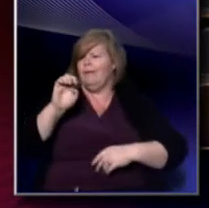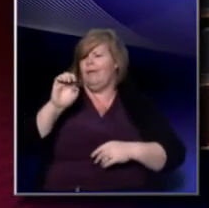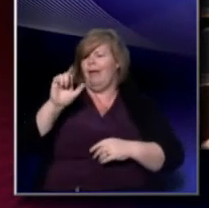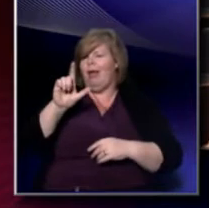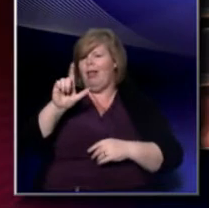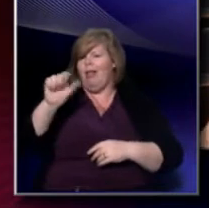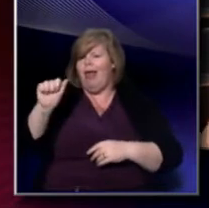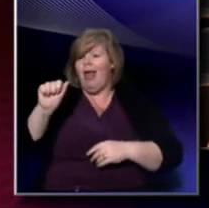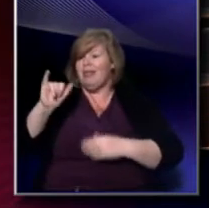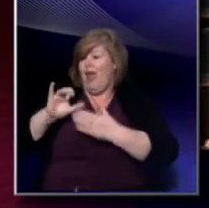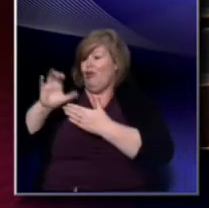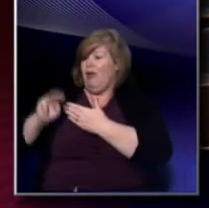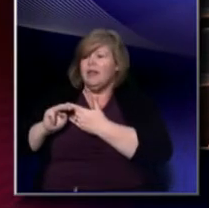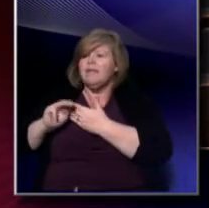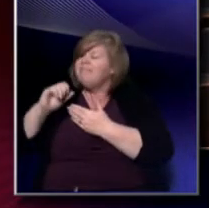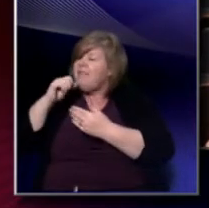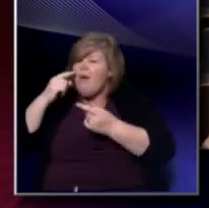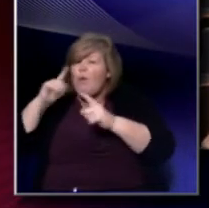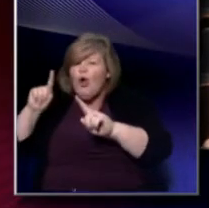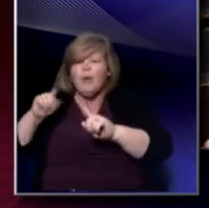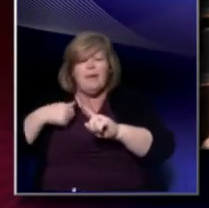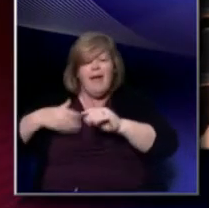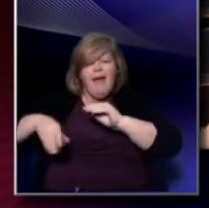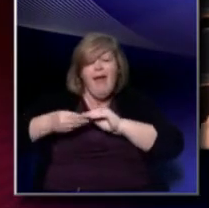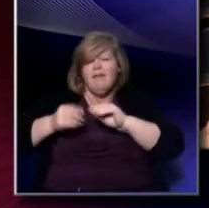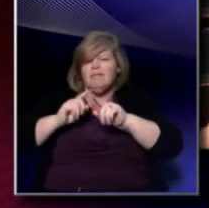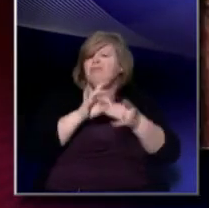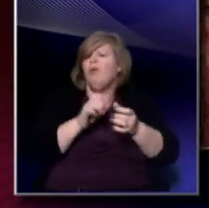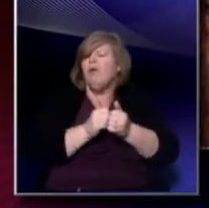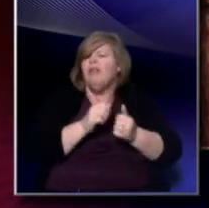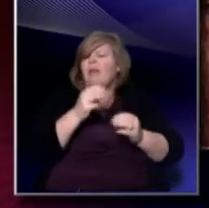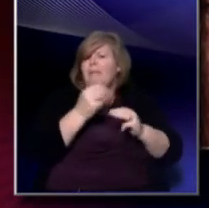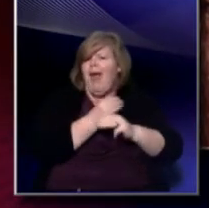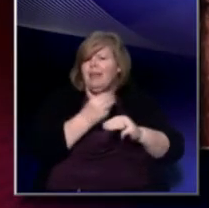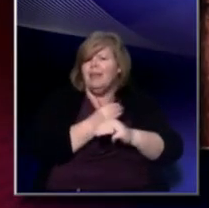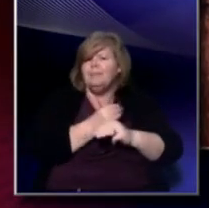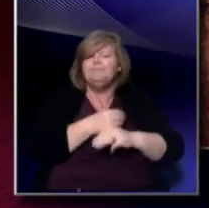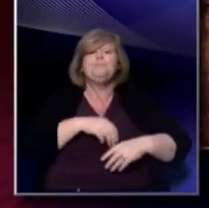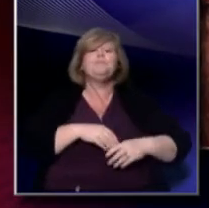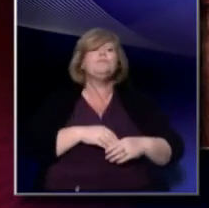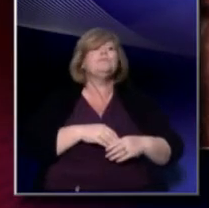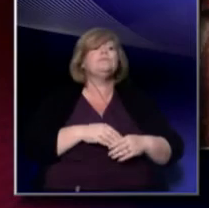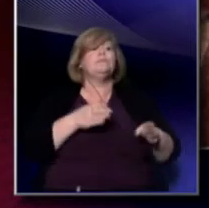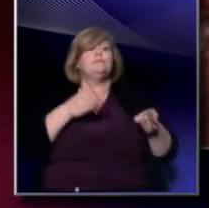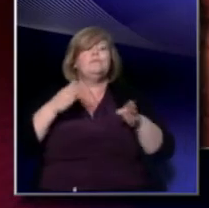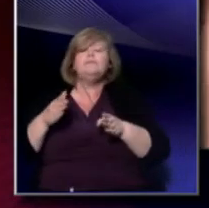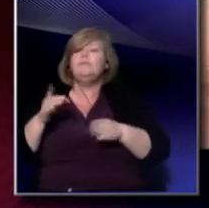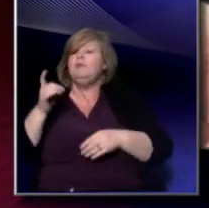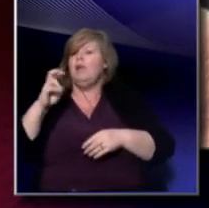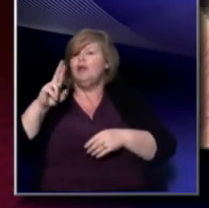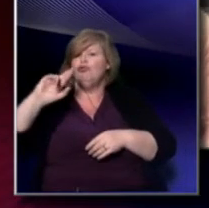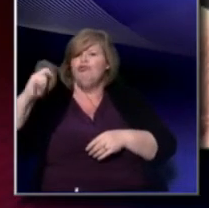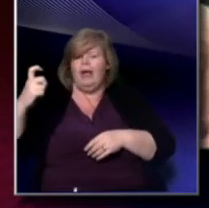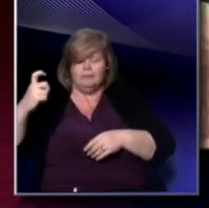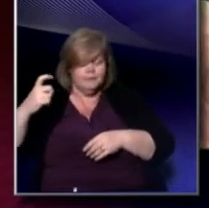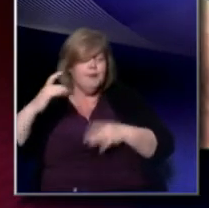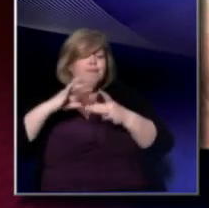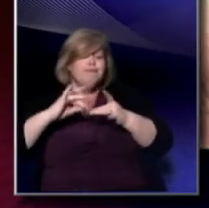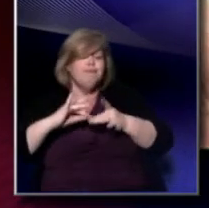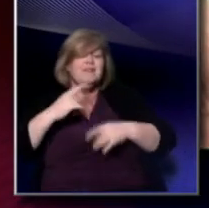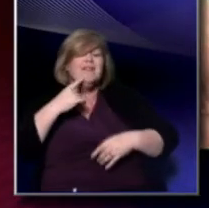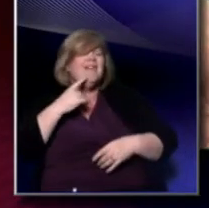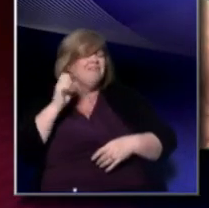our kids and then adding interventions to that. At the same time, then we... Along with the process for looking at curriculum, one of the things that we